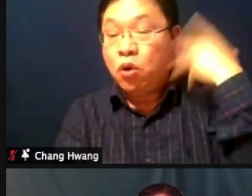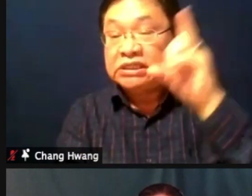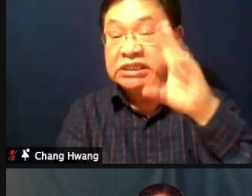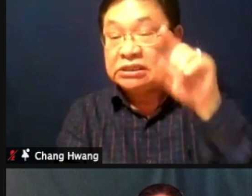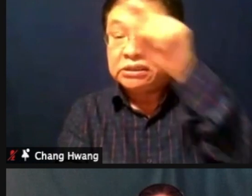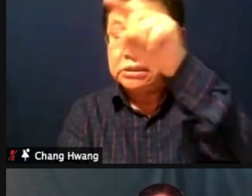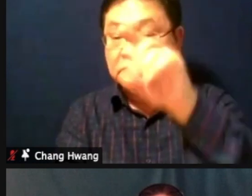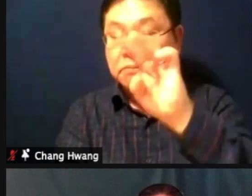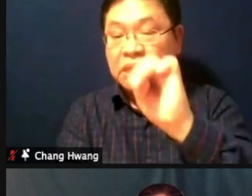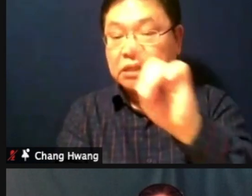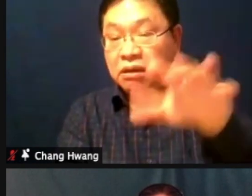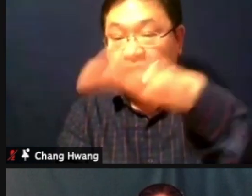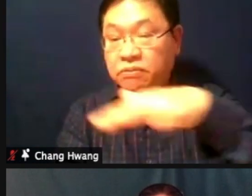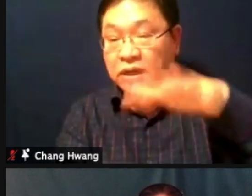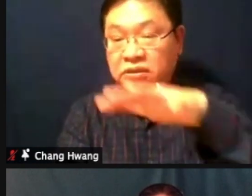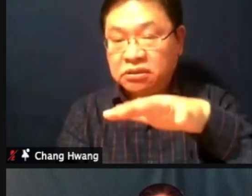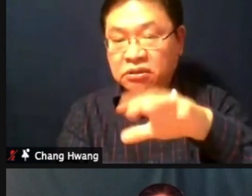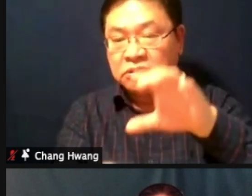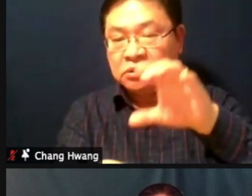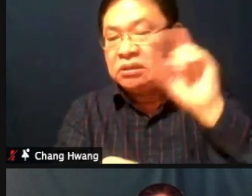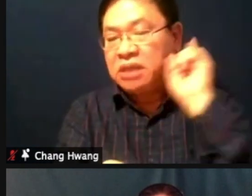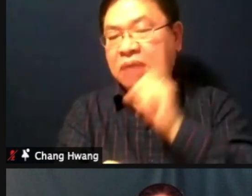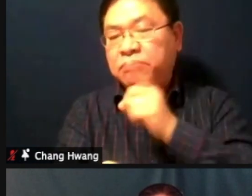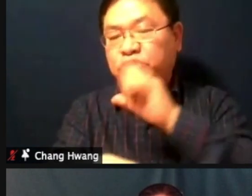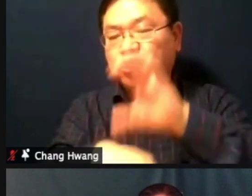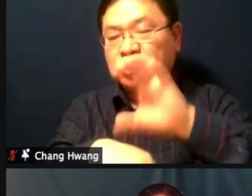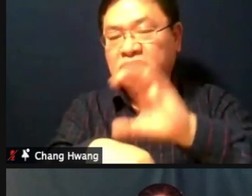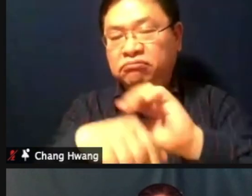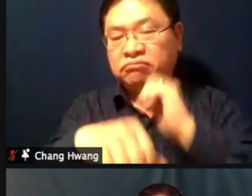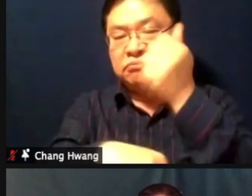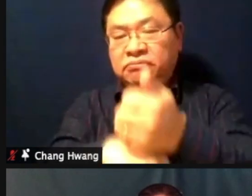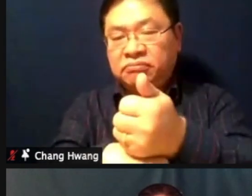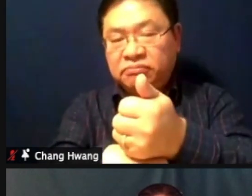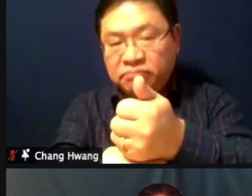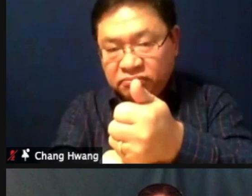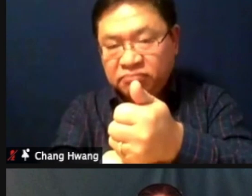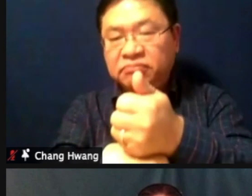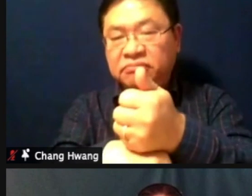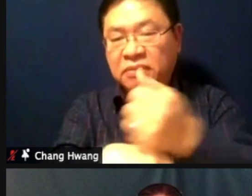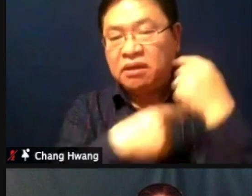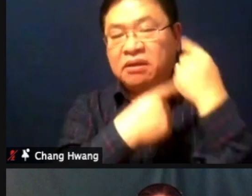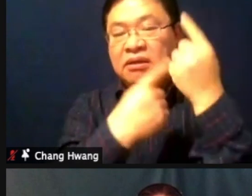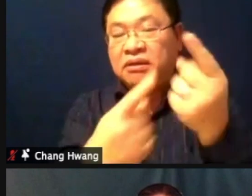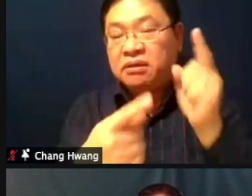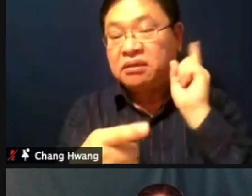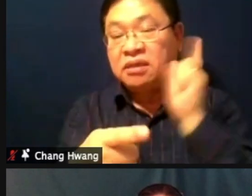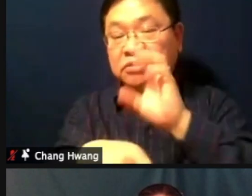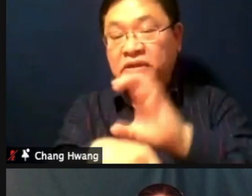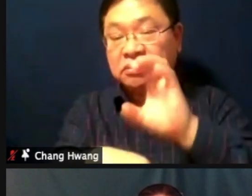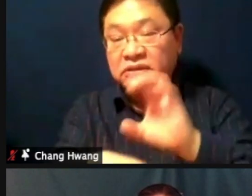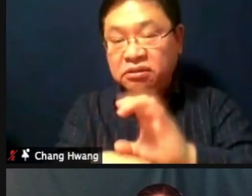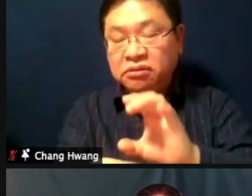And that was in the Maryland area over by Washington, D.C., the general Maryland area. There was a deaf church that was